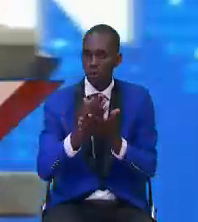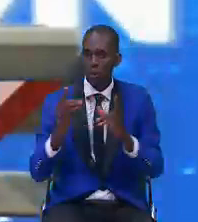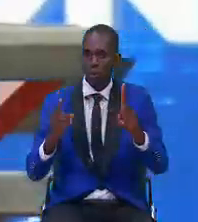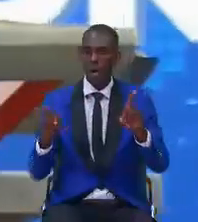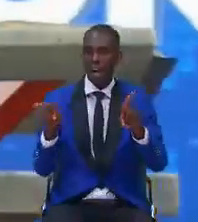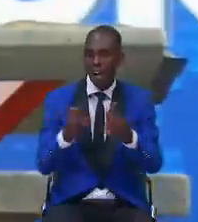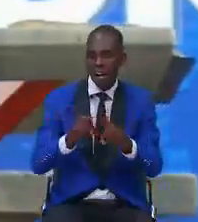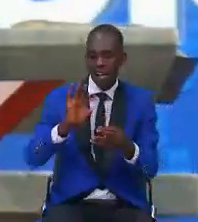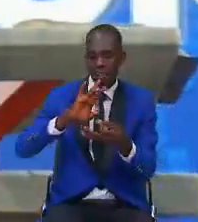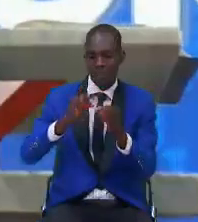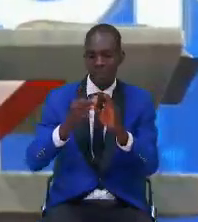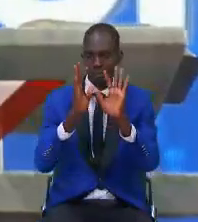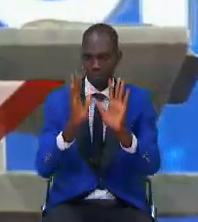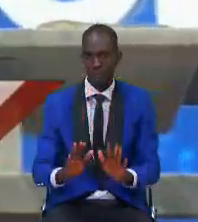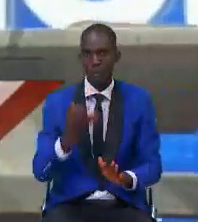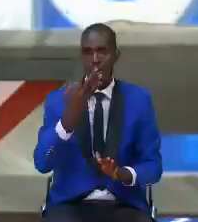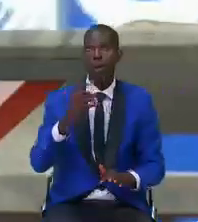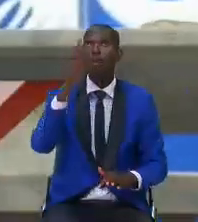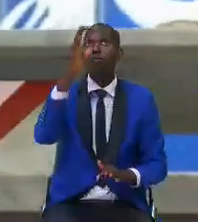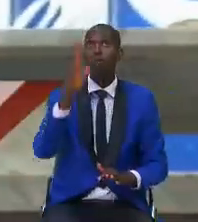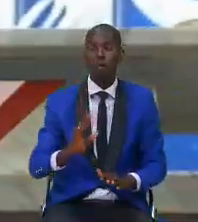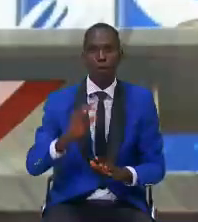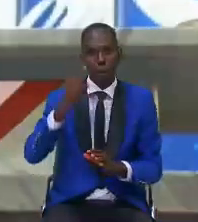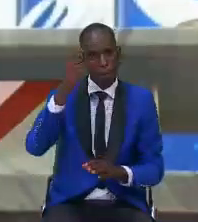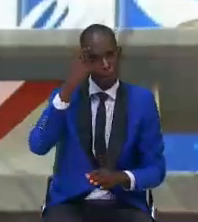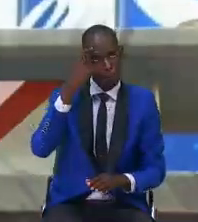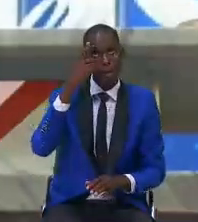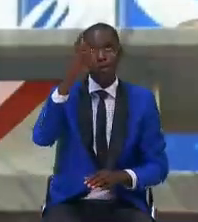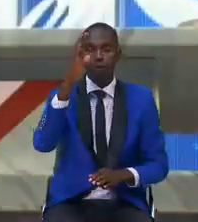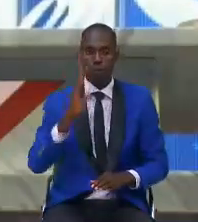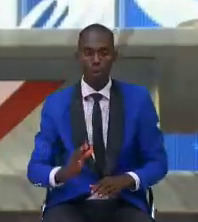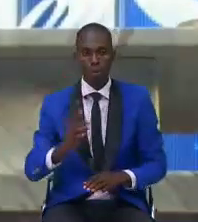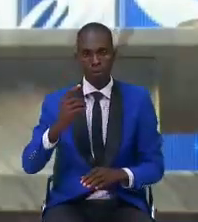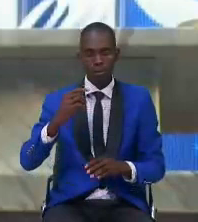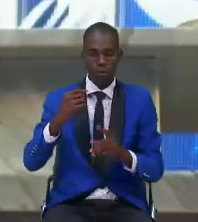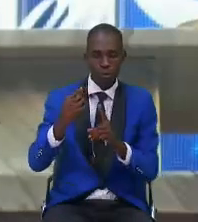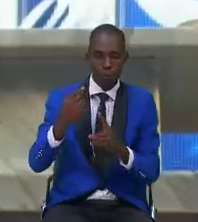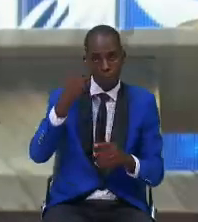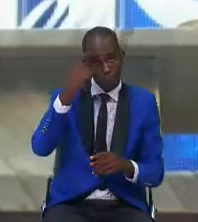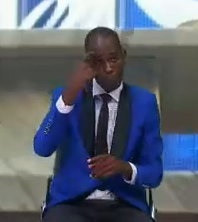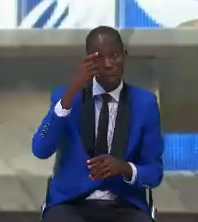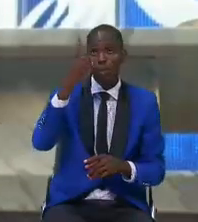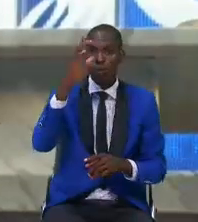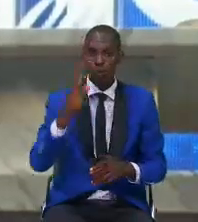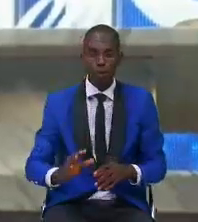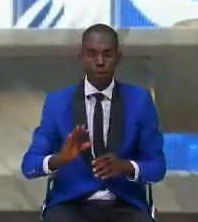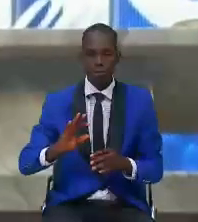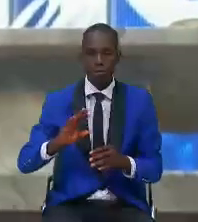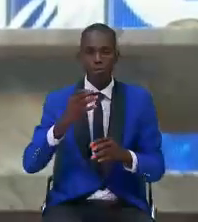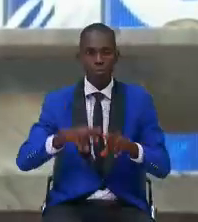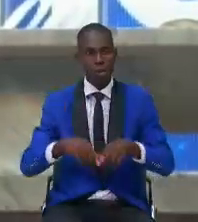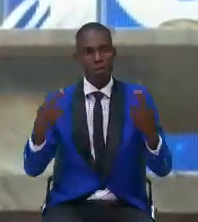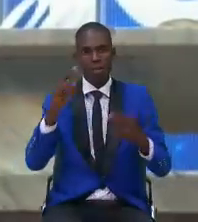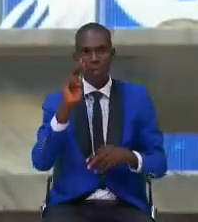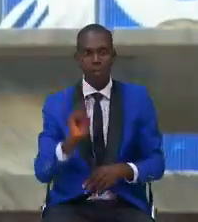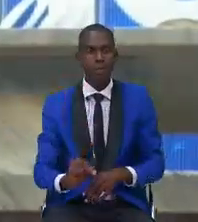an interpreter of God's mind. Interpreter of God's word. Interpreter of God's